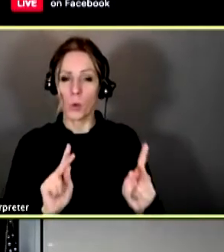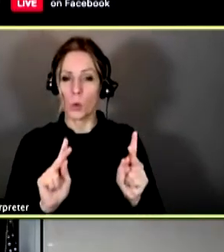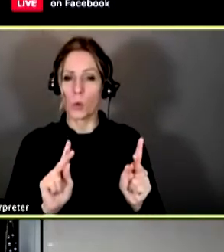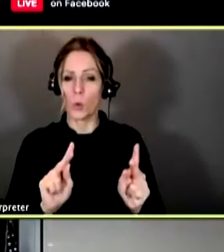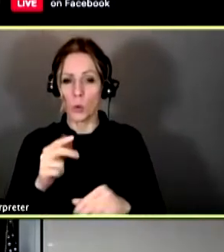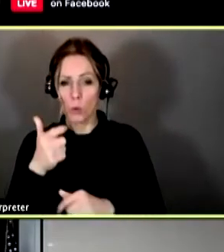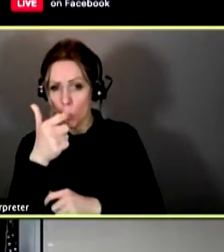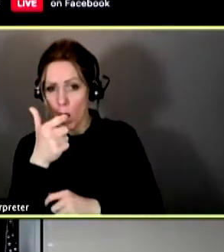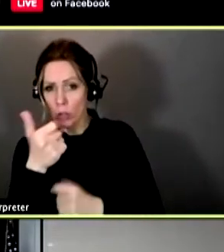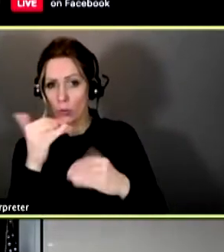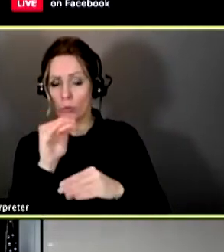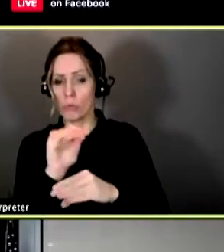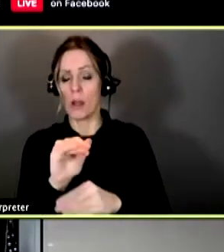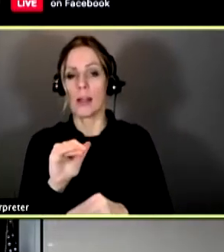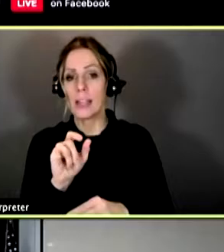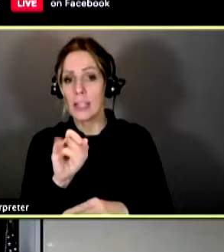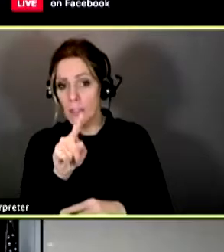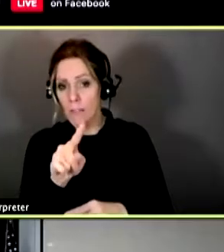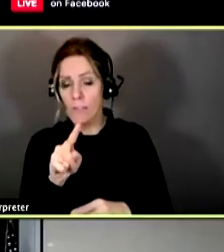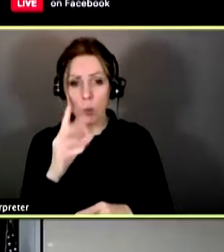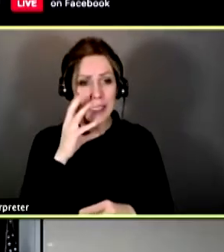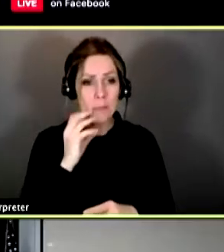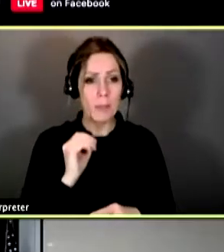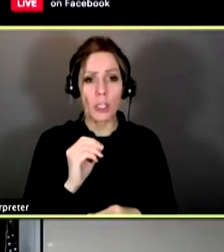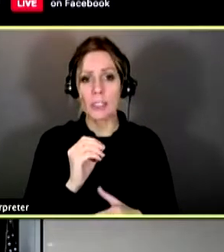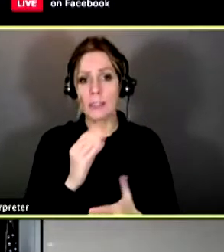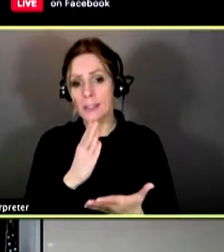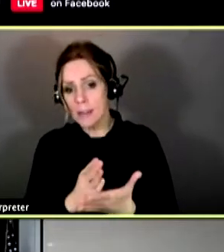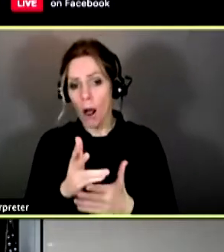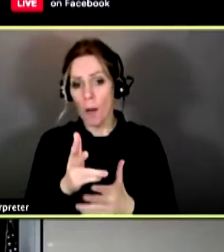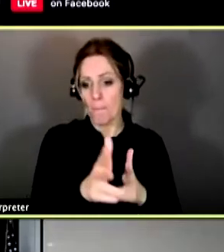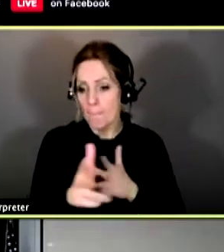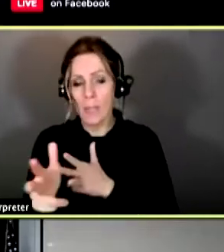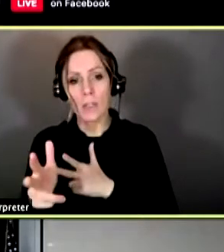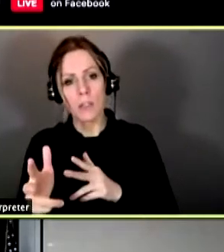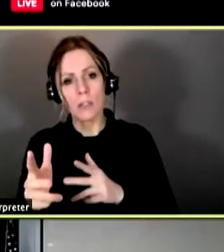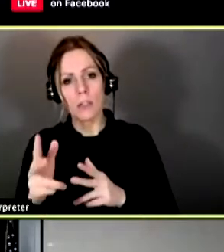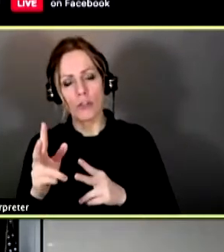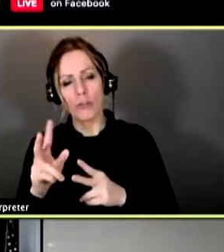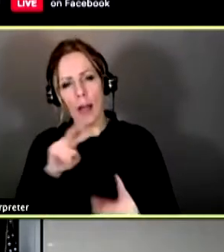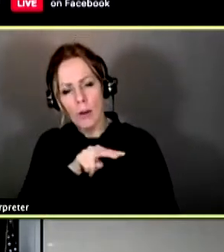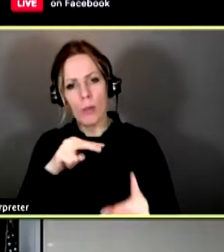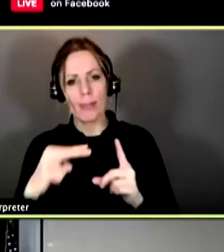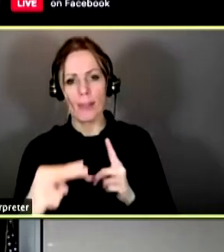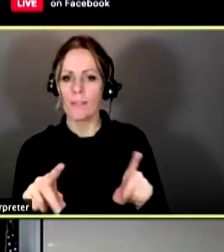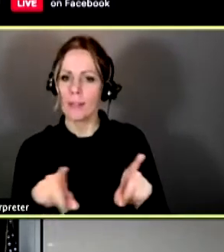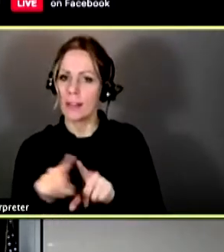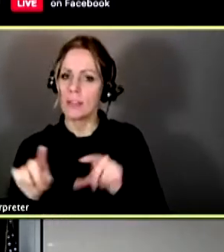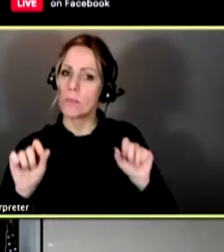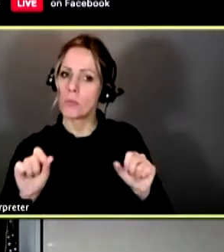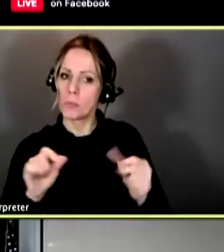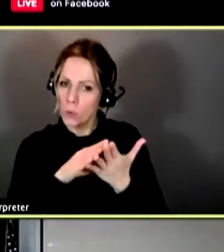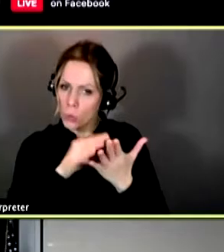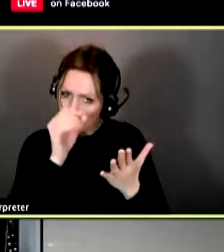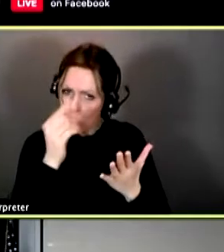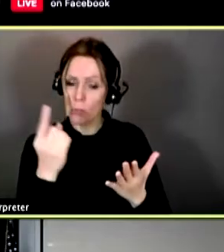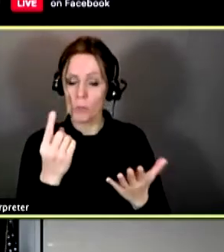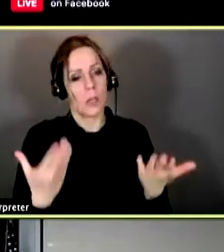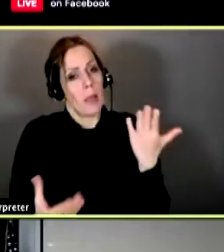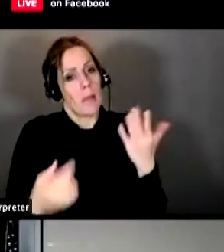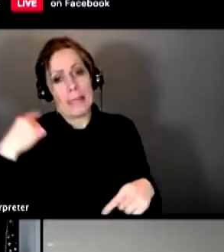stopped, maybe think of it as a possibility to learn something. Maybe that's crazy to say that.